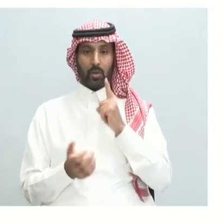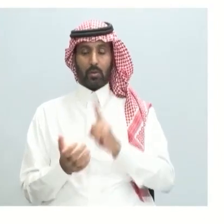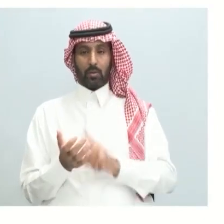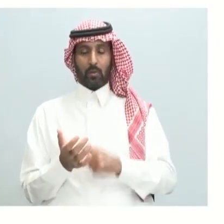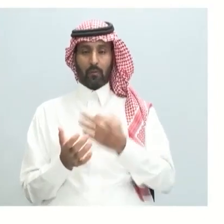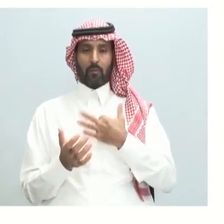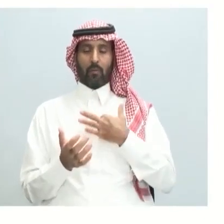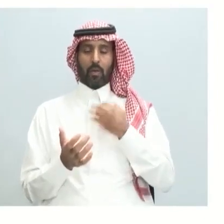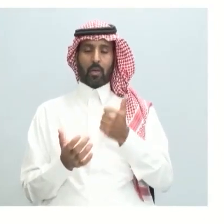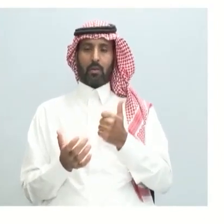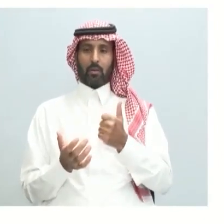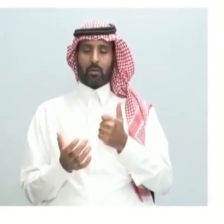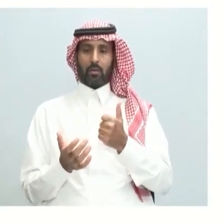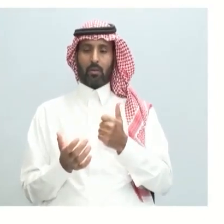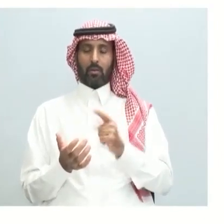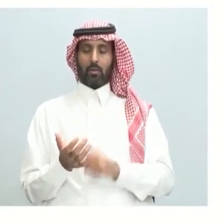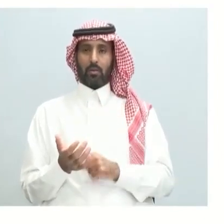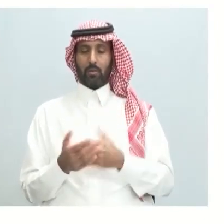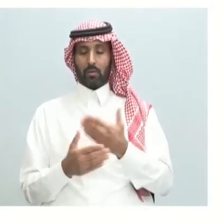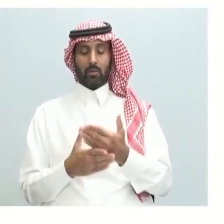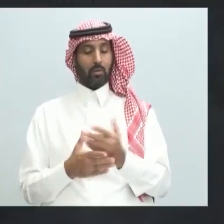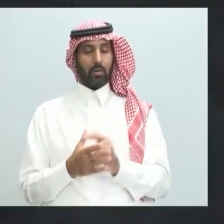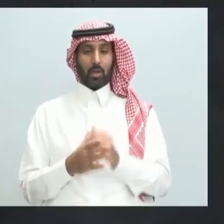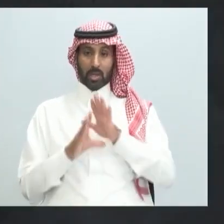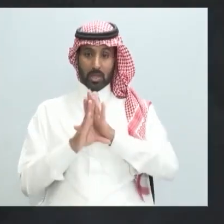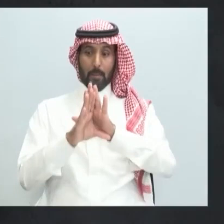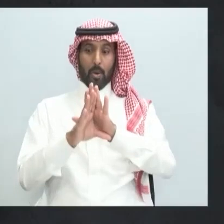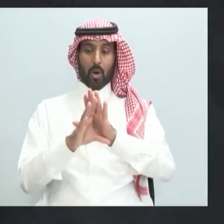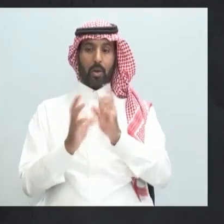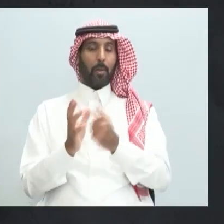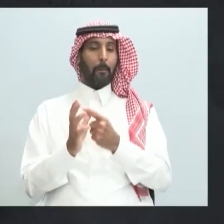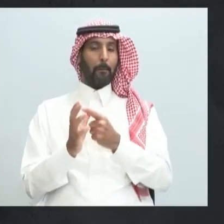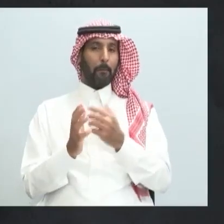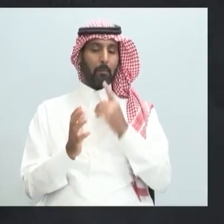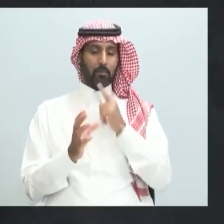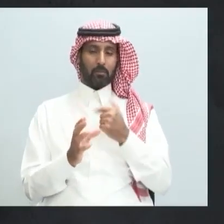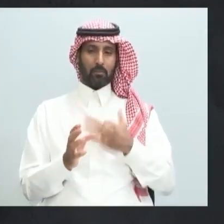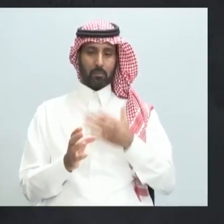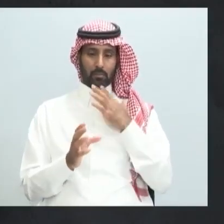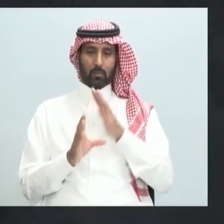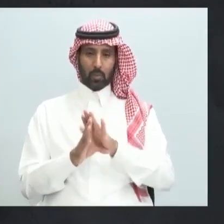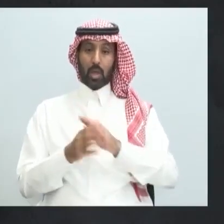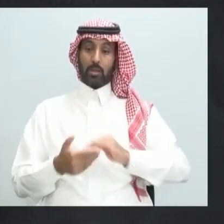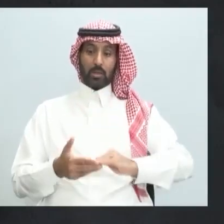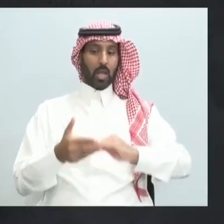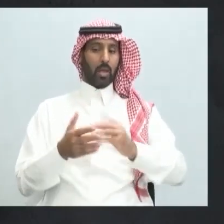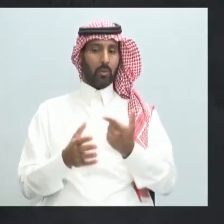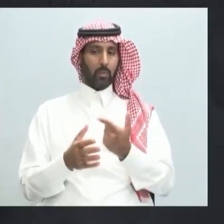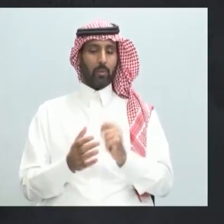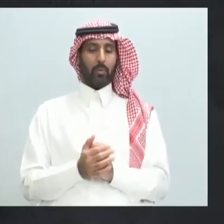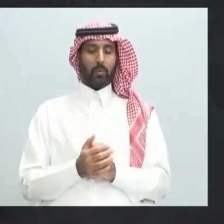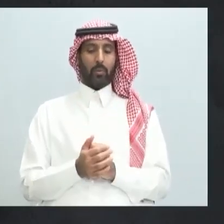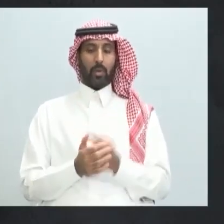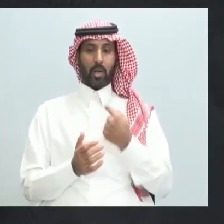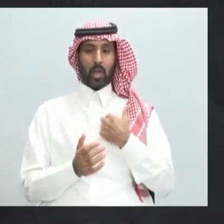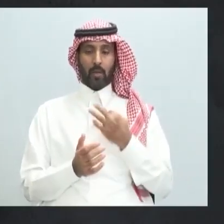faithfulness and devotion. Which word means faithful? To be faithful and to be devoted.